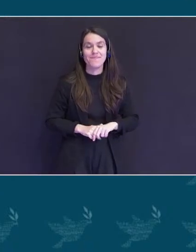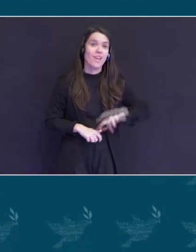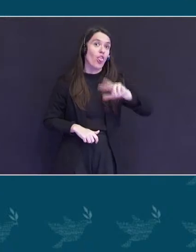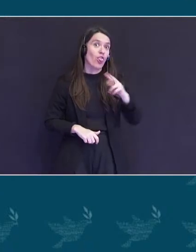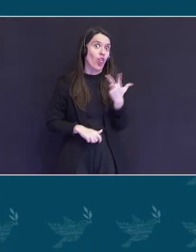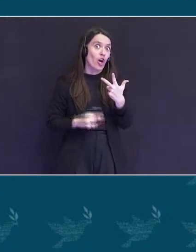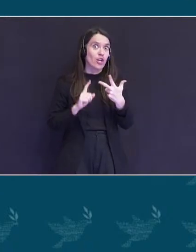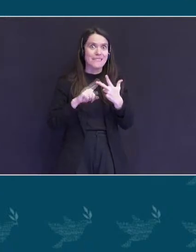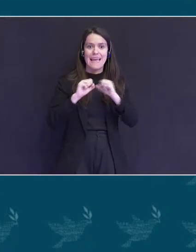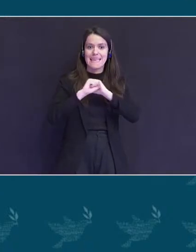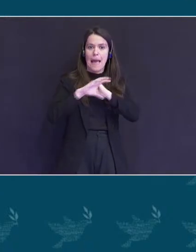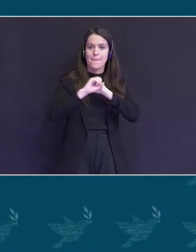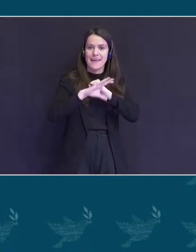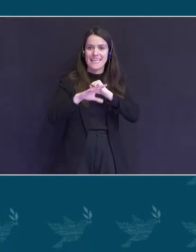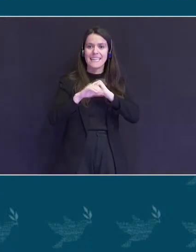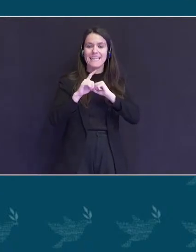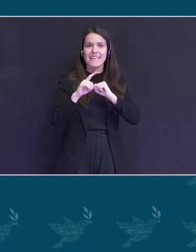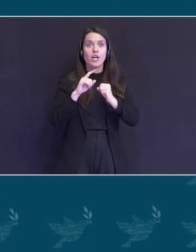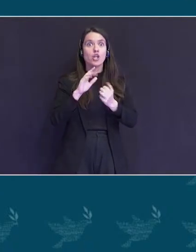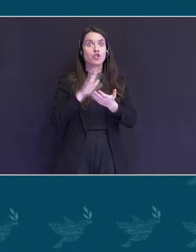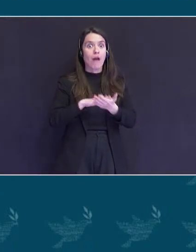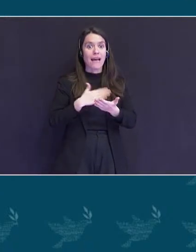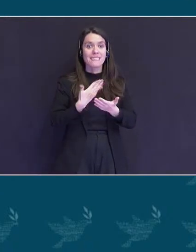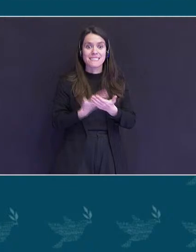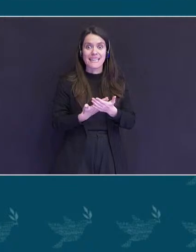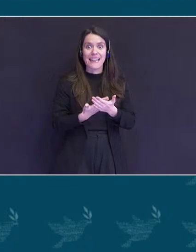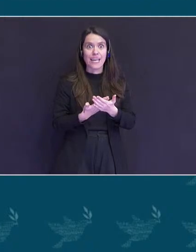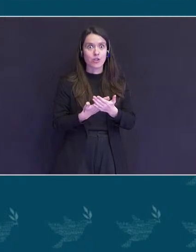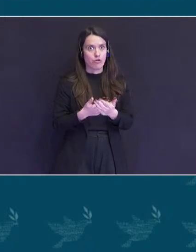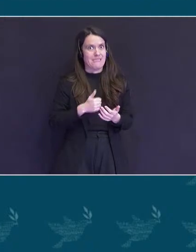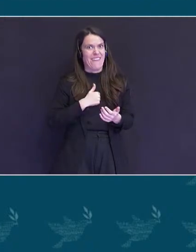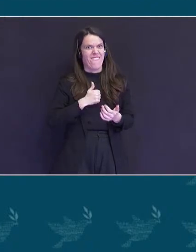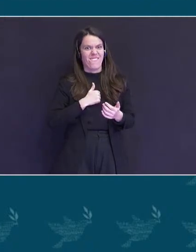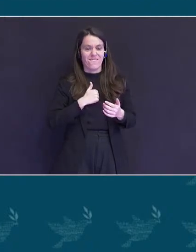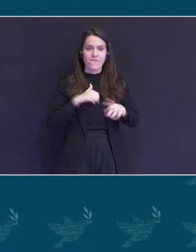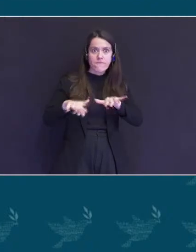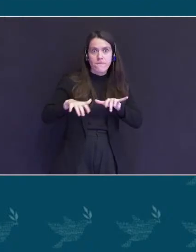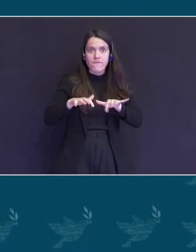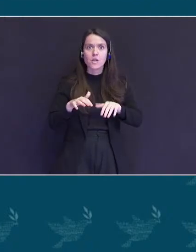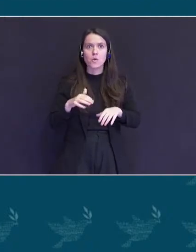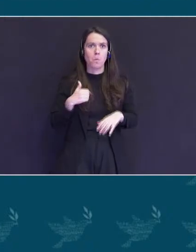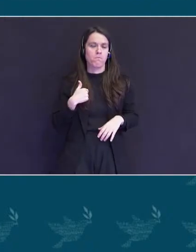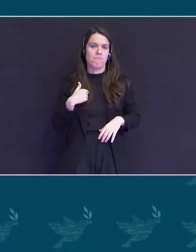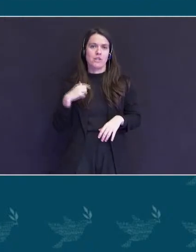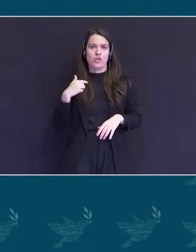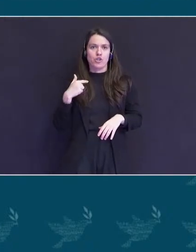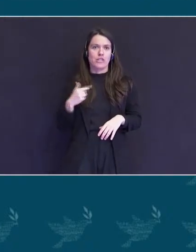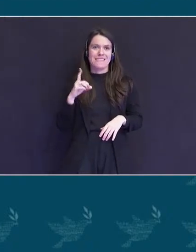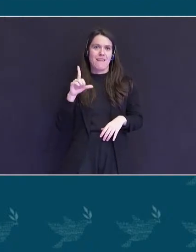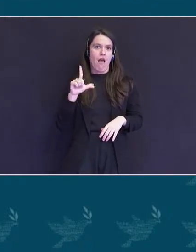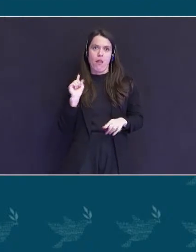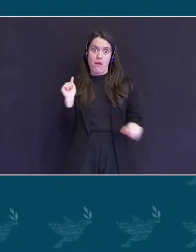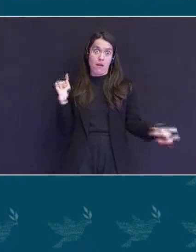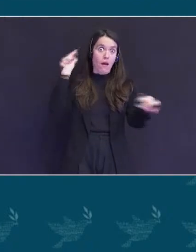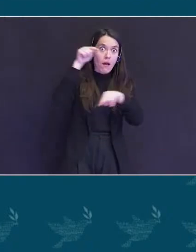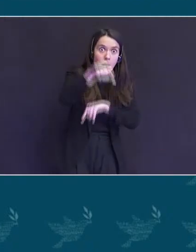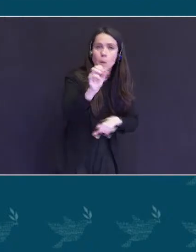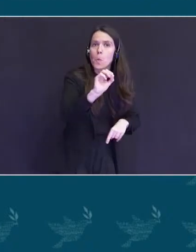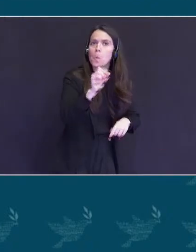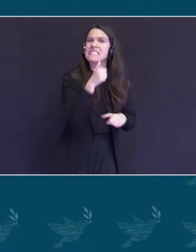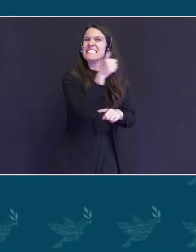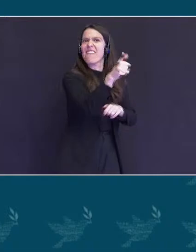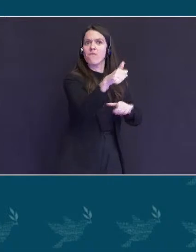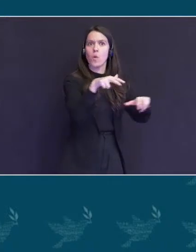the translators now actually managed to do this on their own, so the GDL wasn't present. And they did this